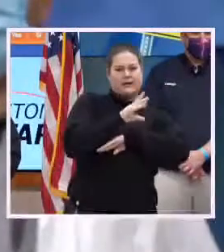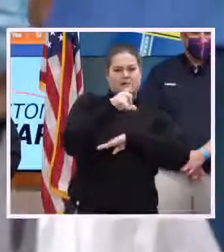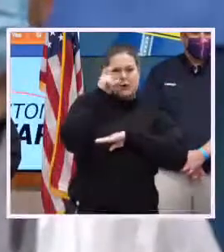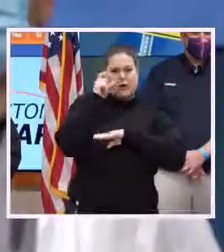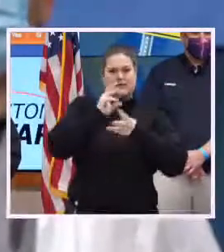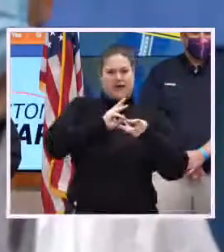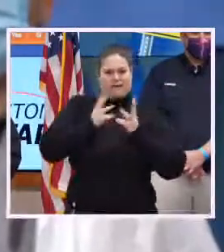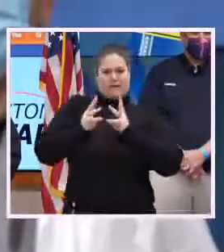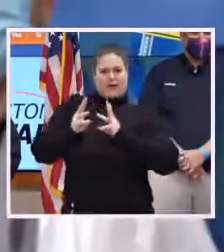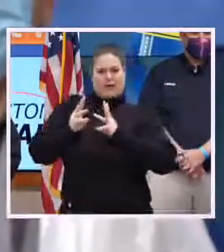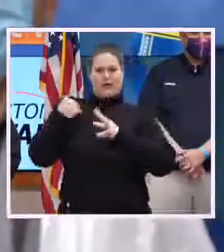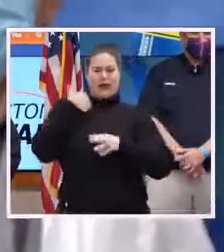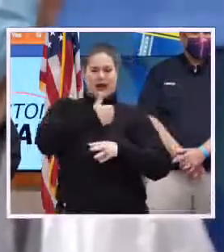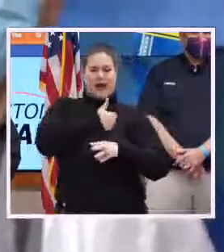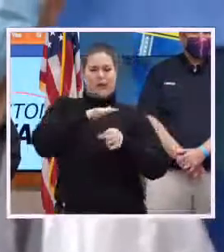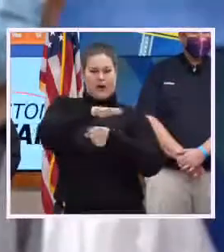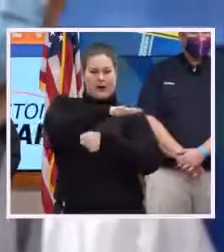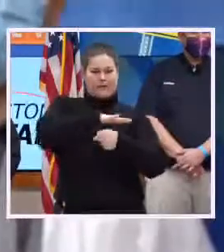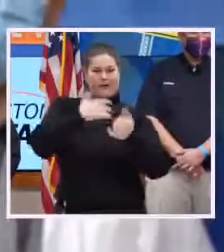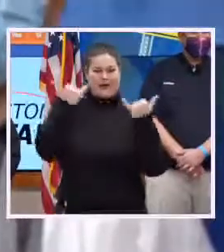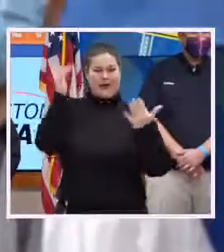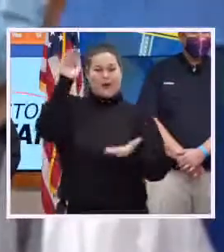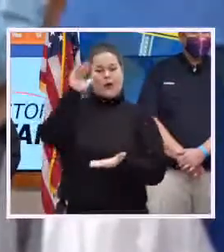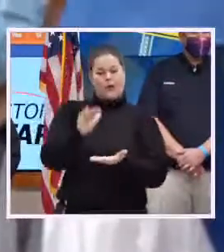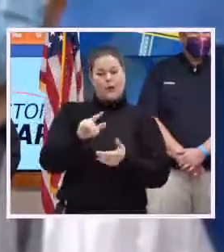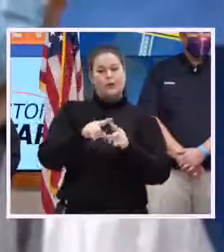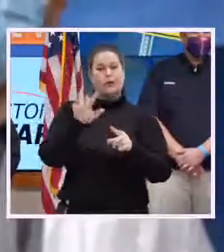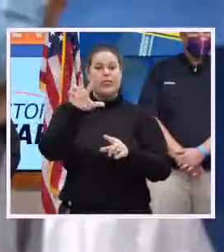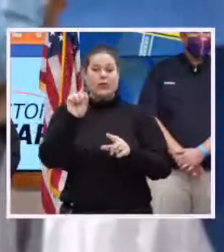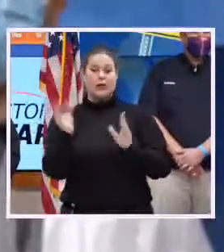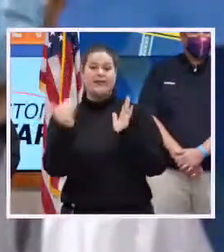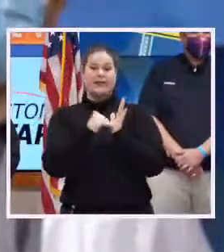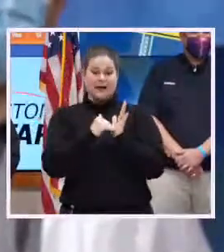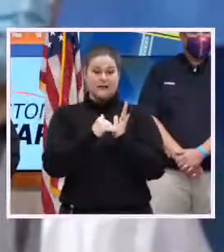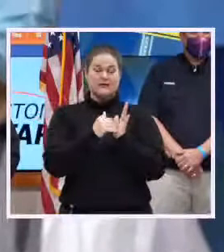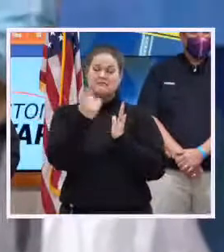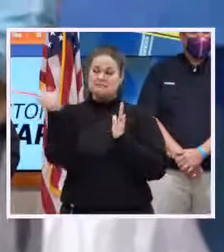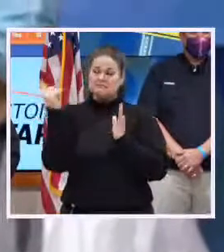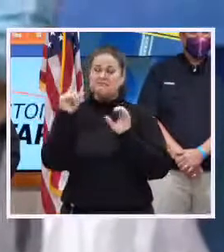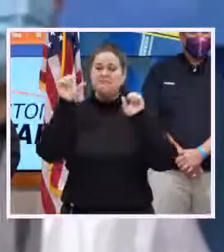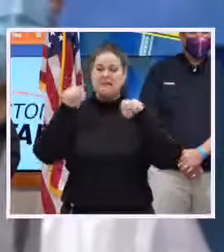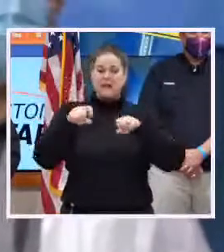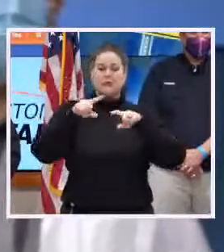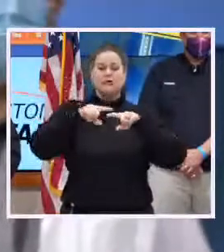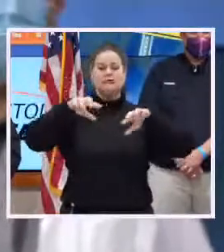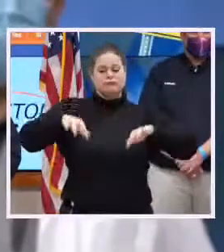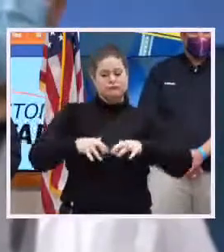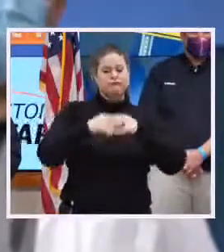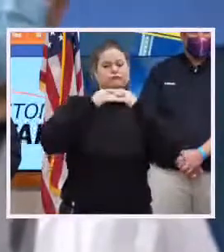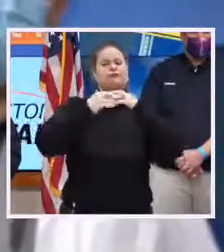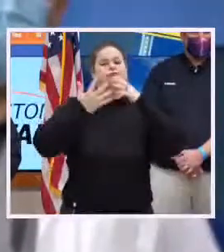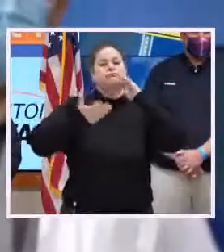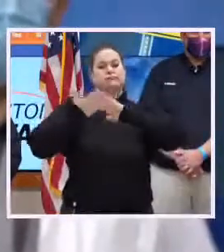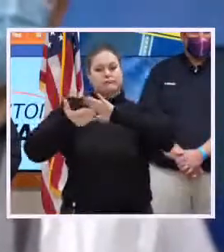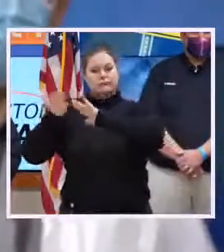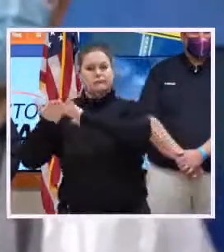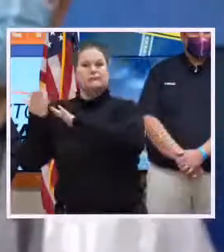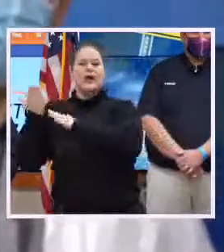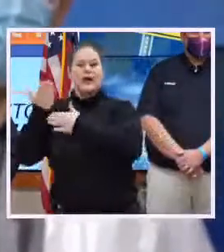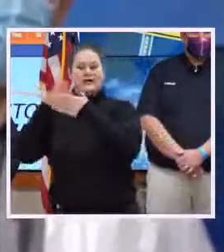Centerpoint. And now that number is down to 30,000. So they've been able to get those weather-caused